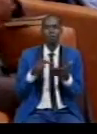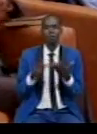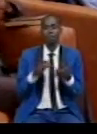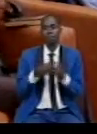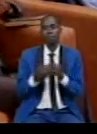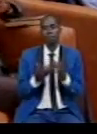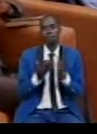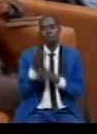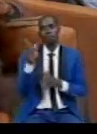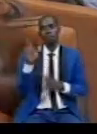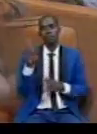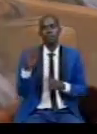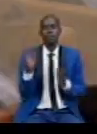Lord! Praise the Lord.